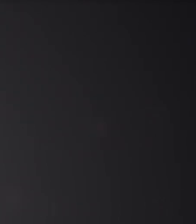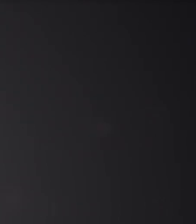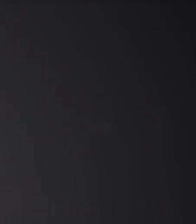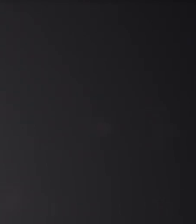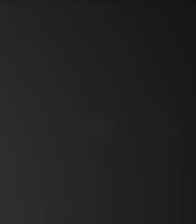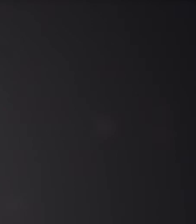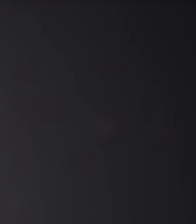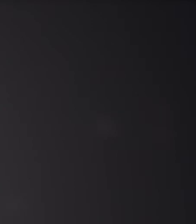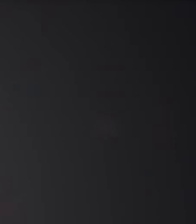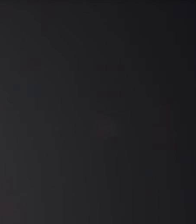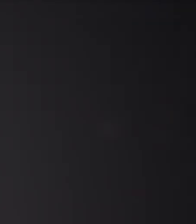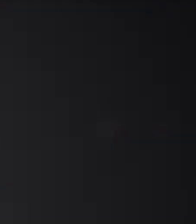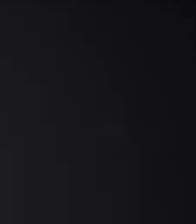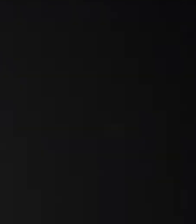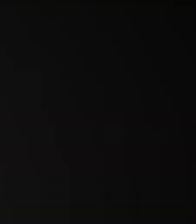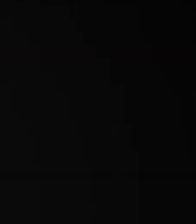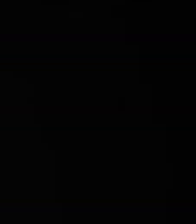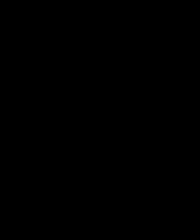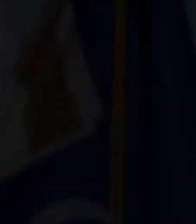cupertino.org/coronavirus.